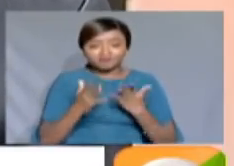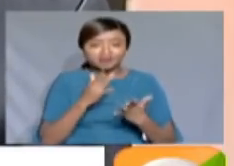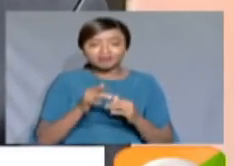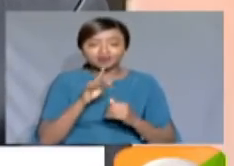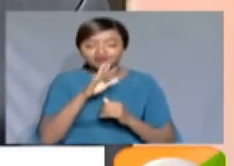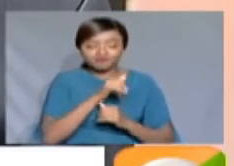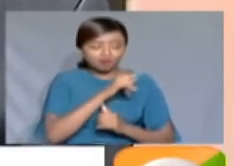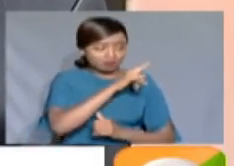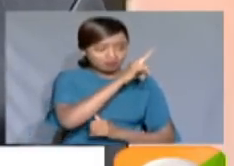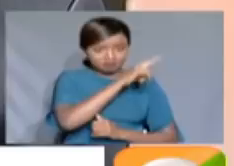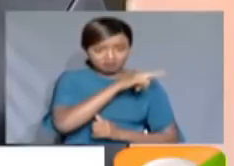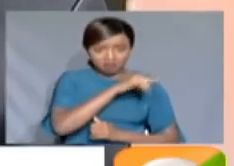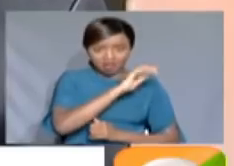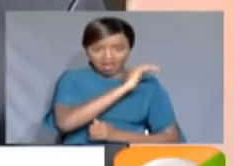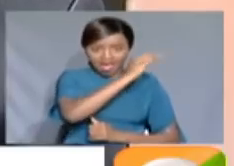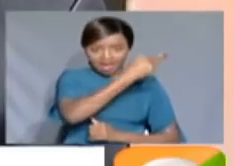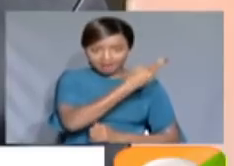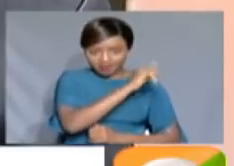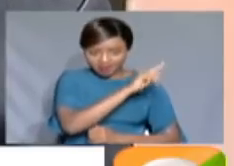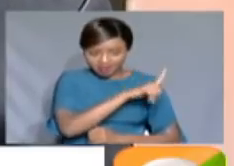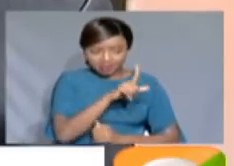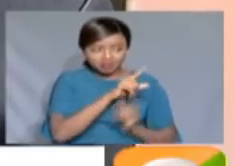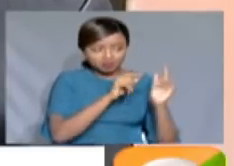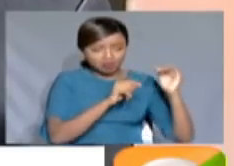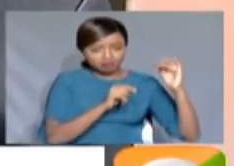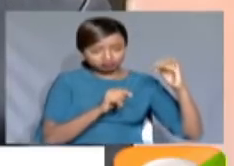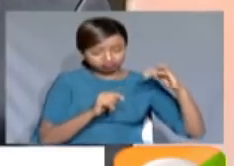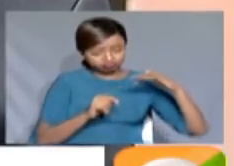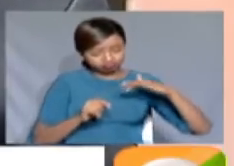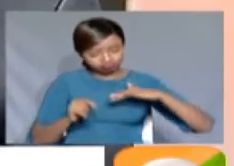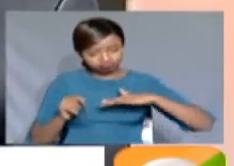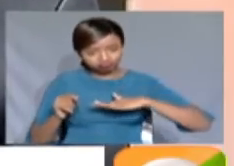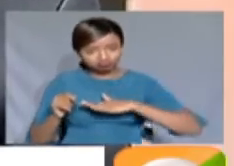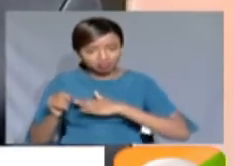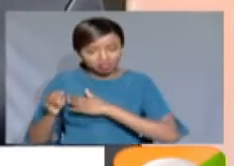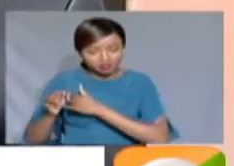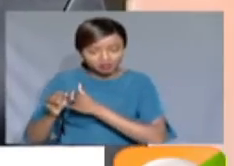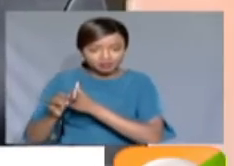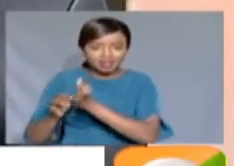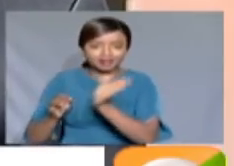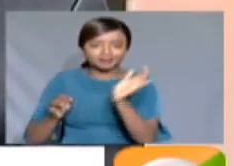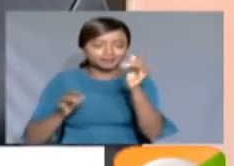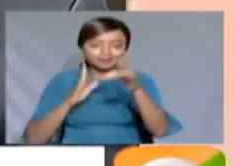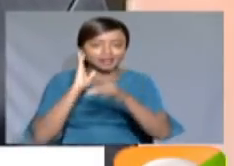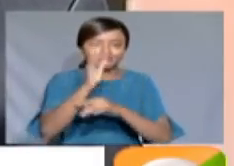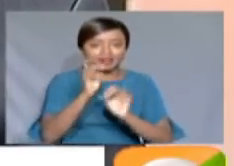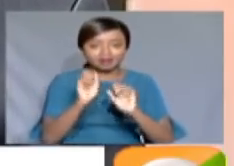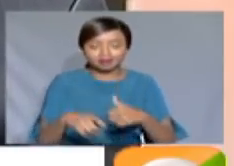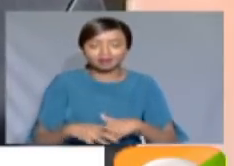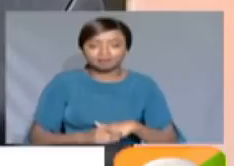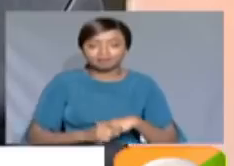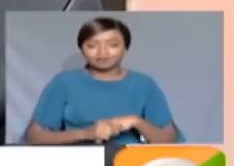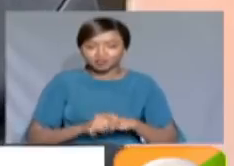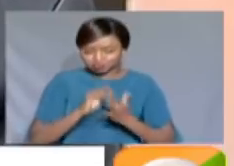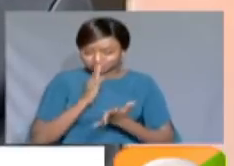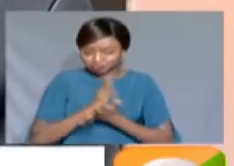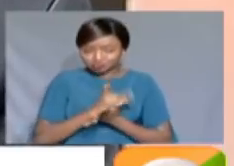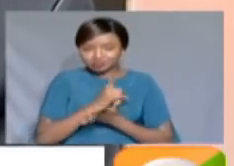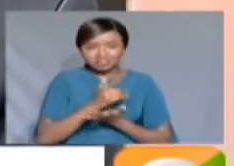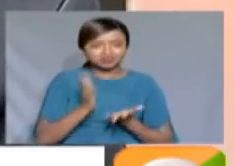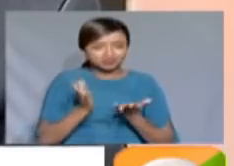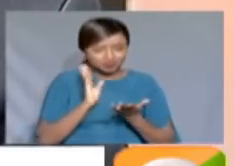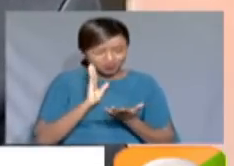Upper Hill, you actually can lift up, you can be up and then get to the other side. So it's going to actually reduce